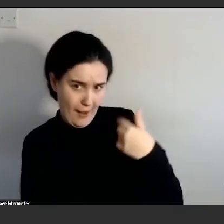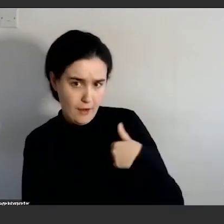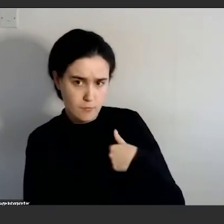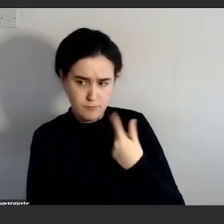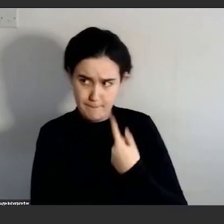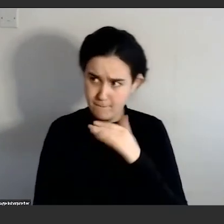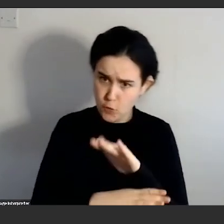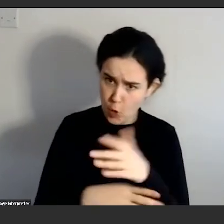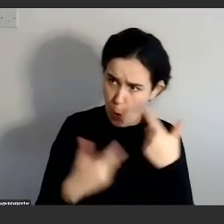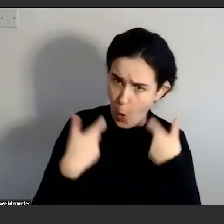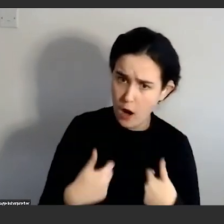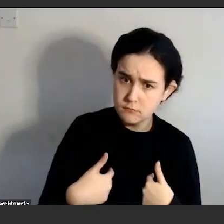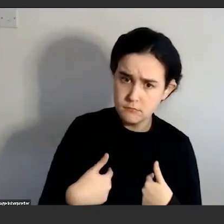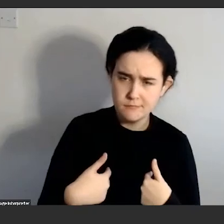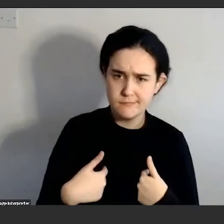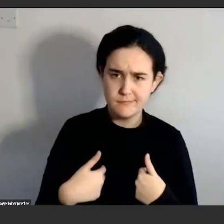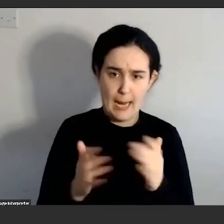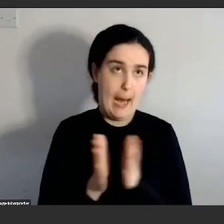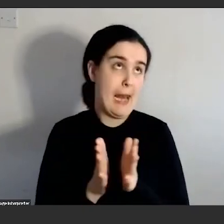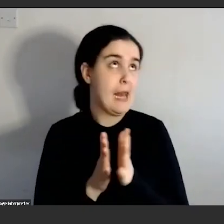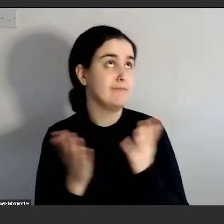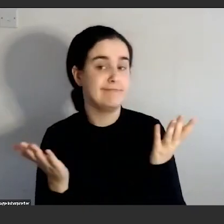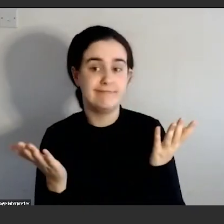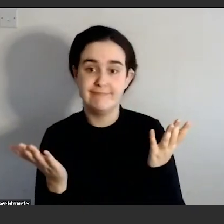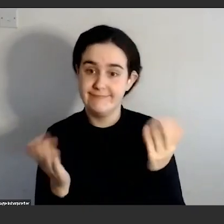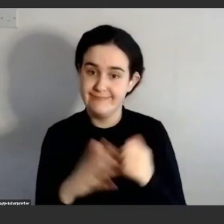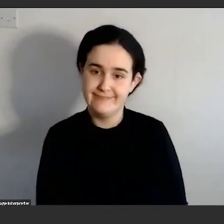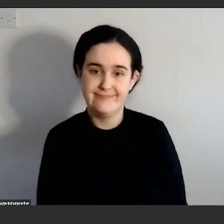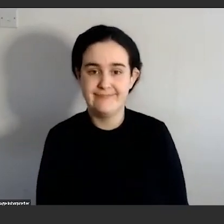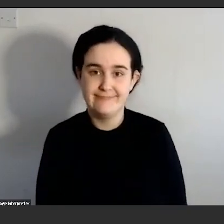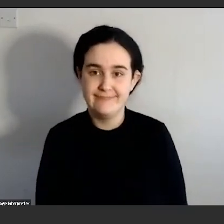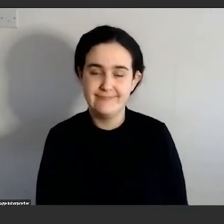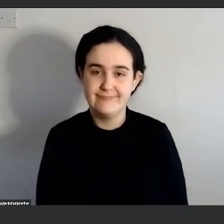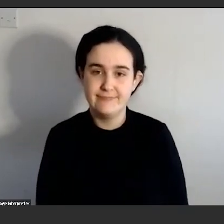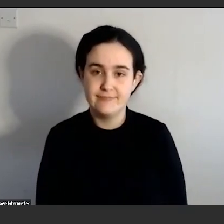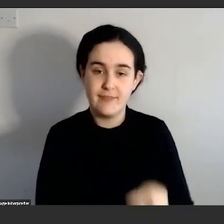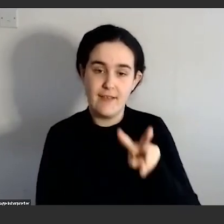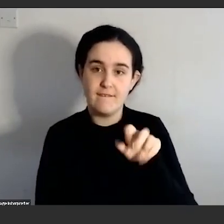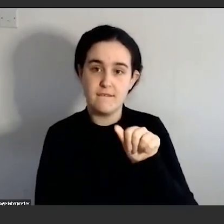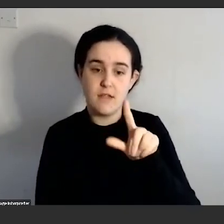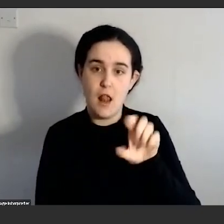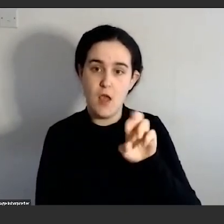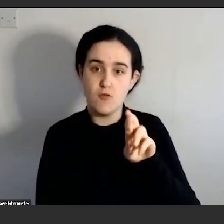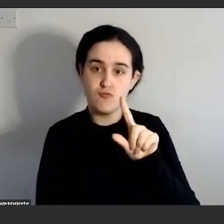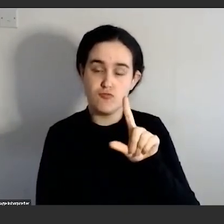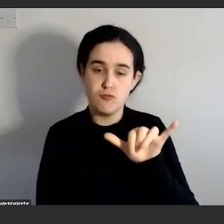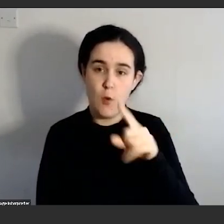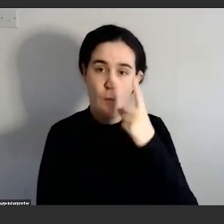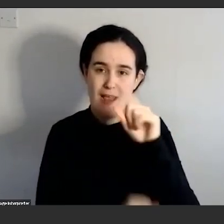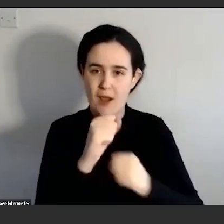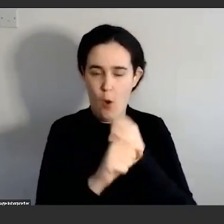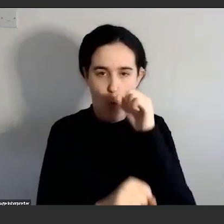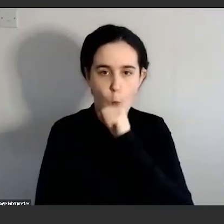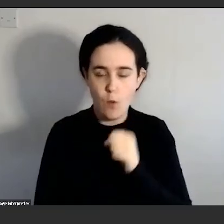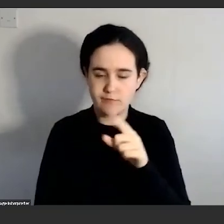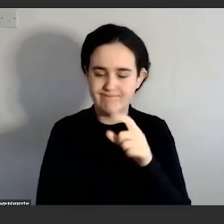Every day I learn something new. My most touching moments with my daughter are when she reaches out to me like she's saying, "Daddy,